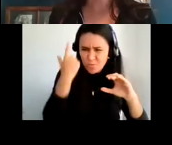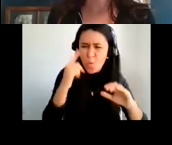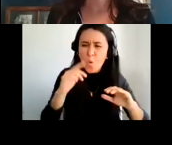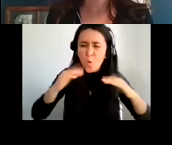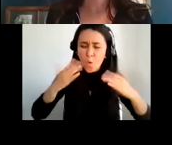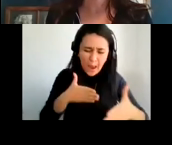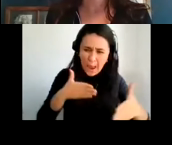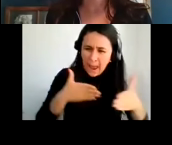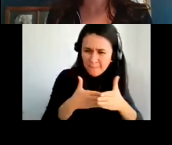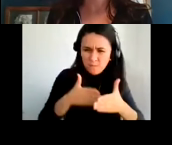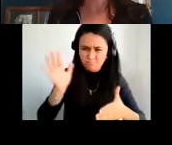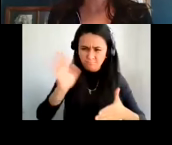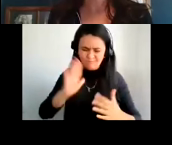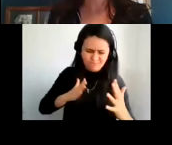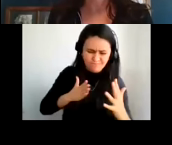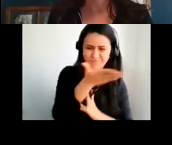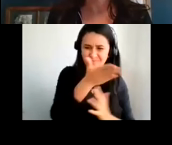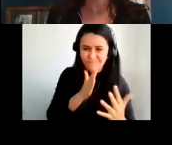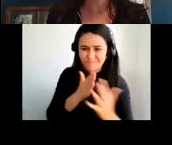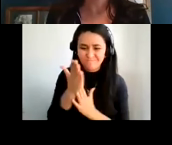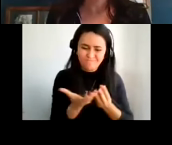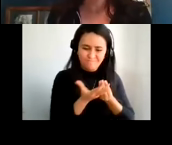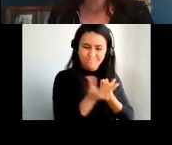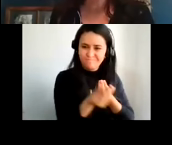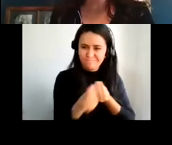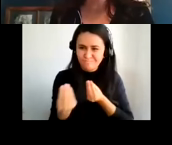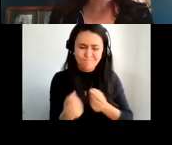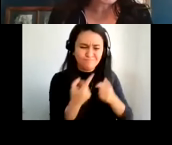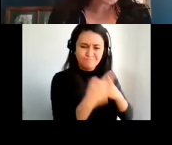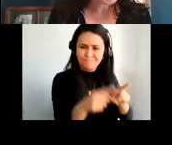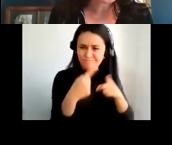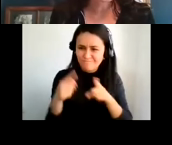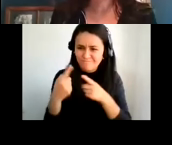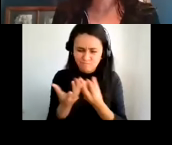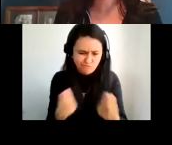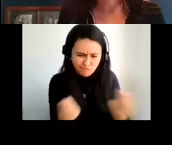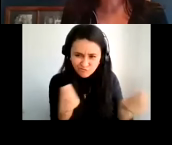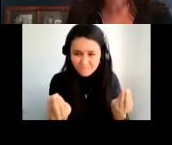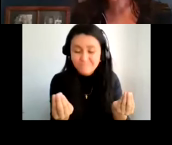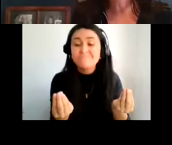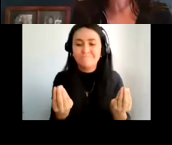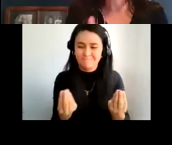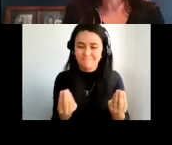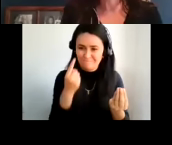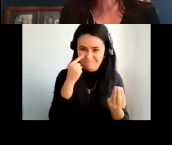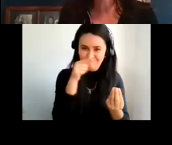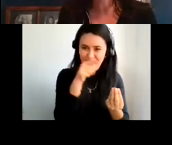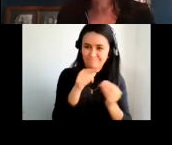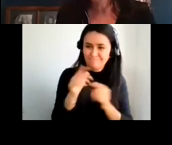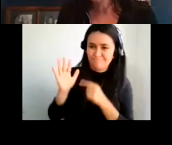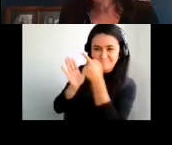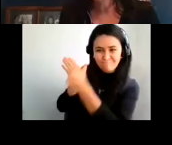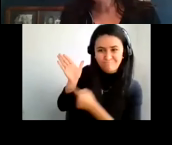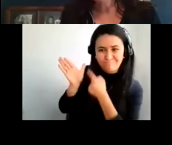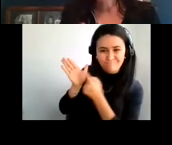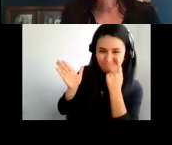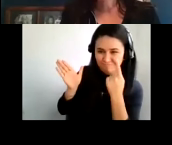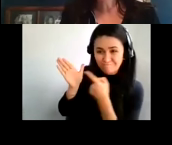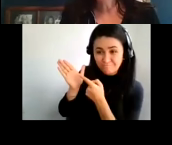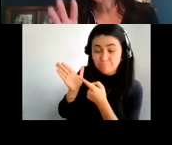equitable access, we need to understand that the barriers to access affect different populations in a different